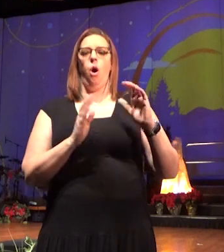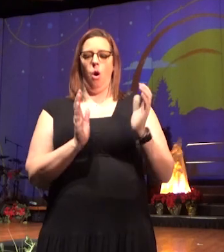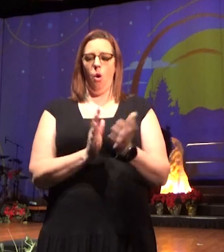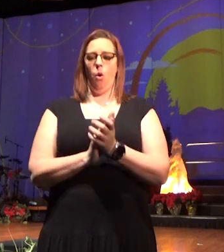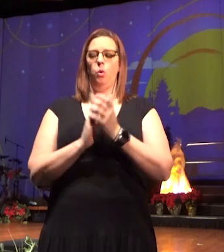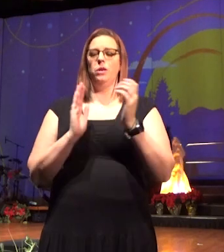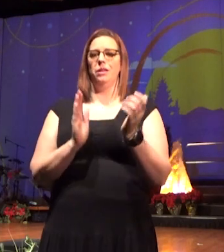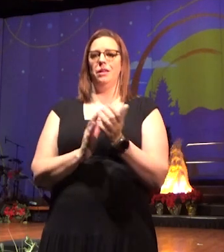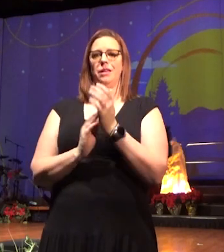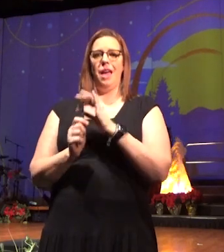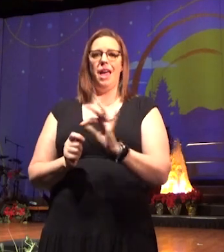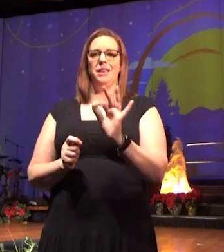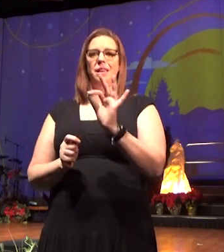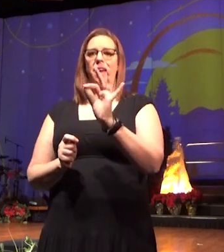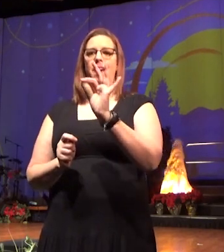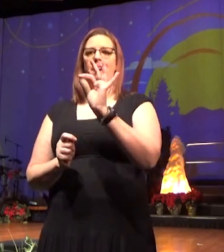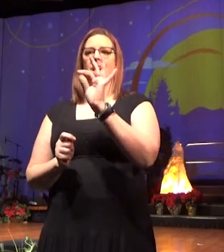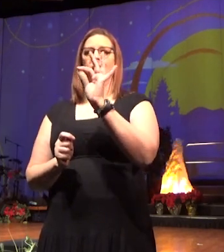yeah. Oh yeah, hey